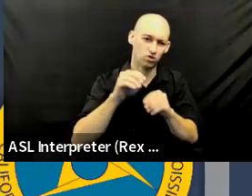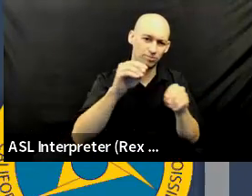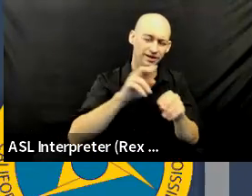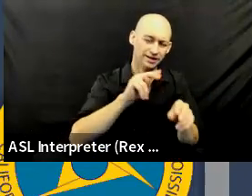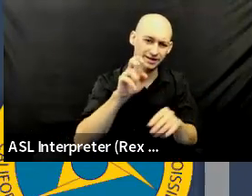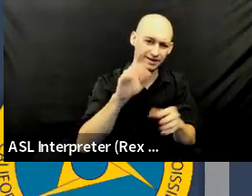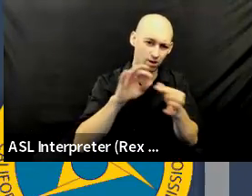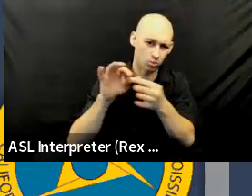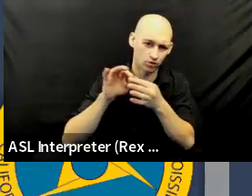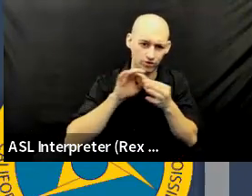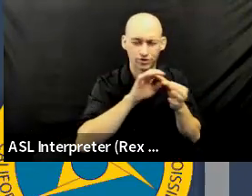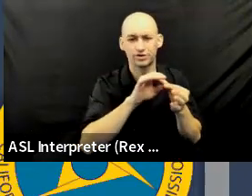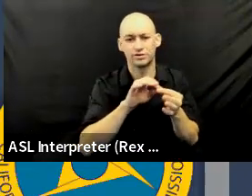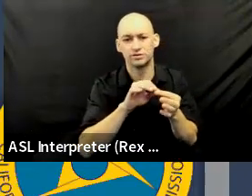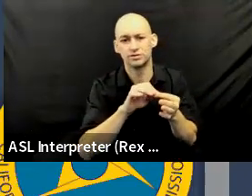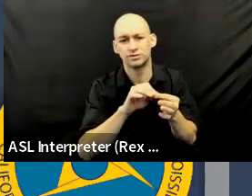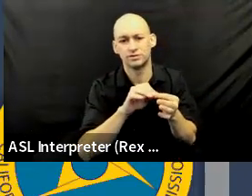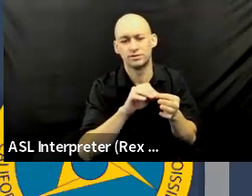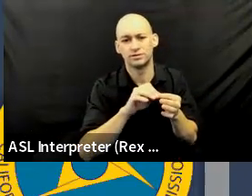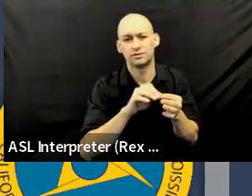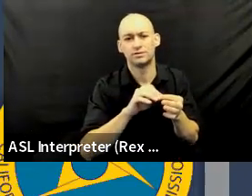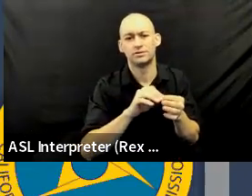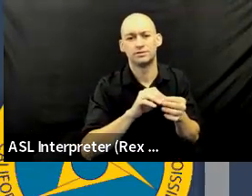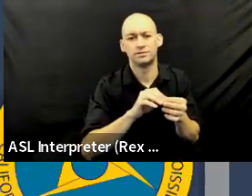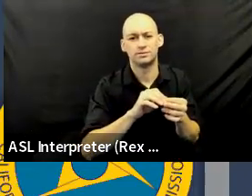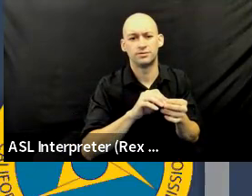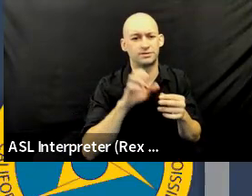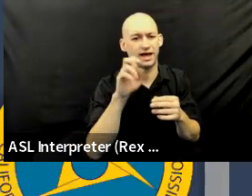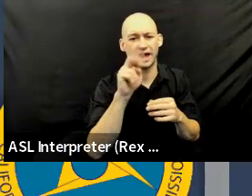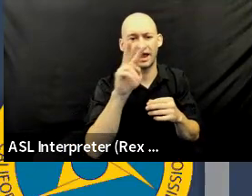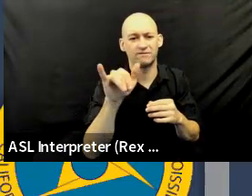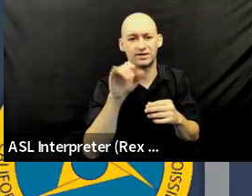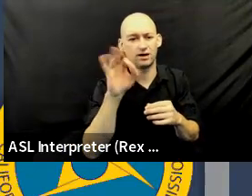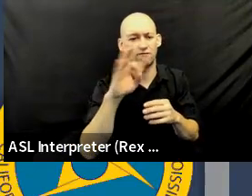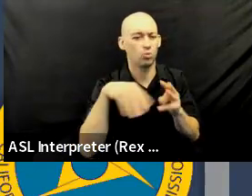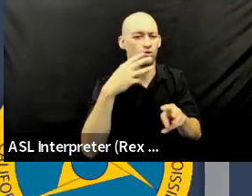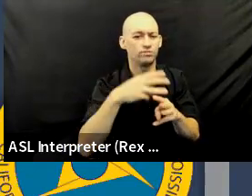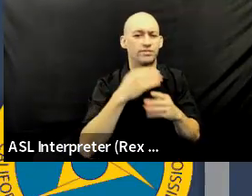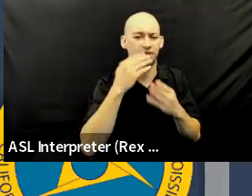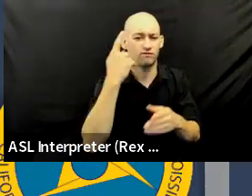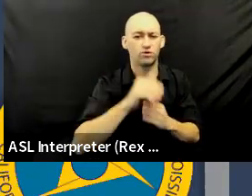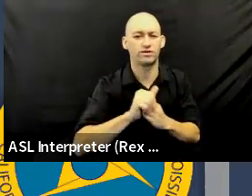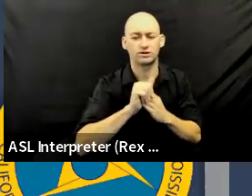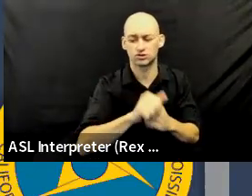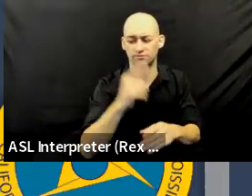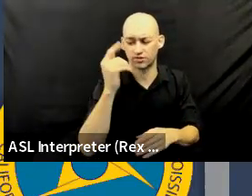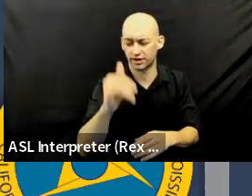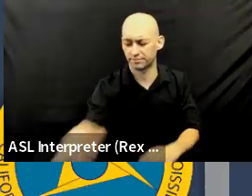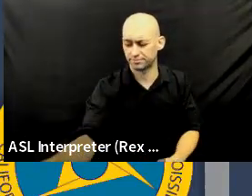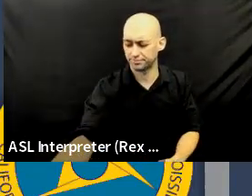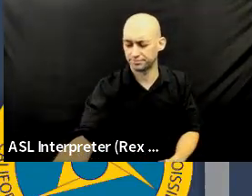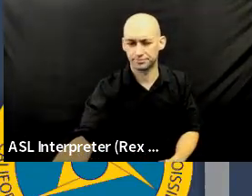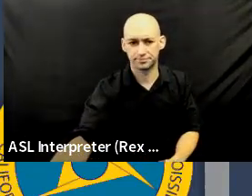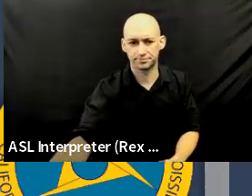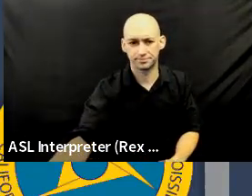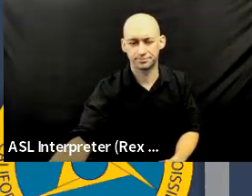all of our transportation networks, the envy of the world. Thank you for your leadership in that regard.